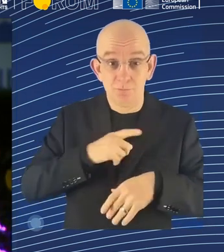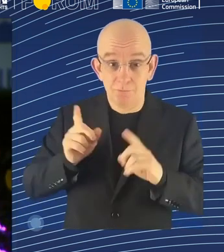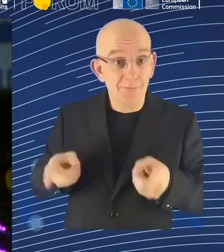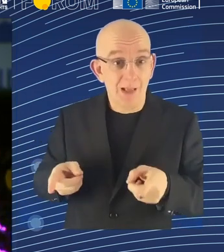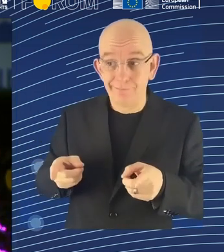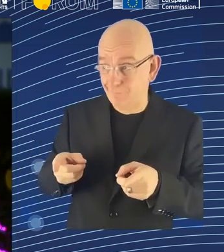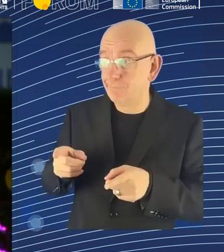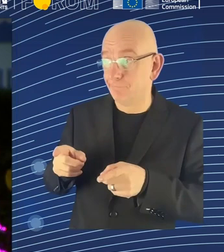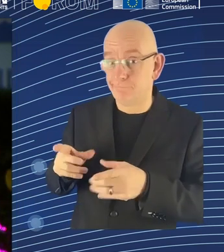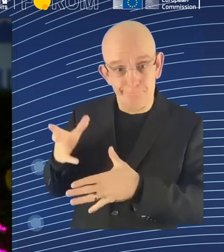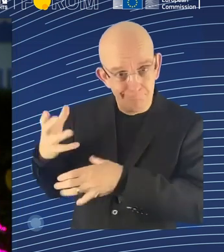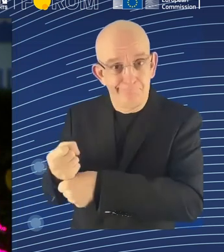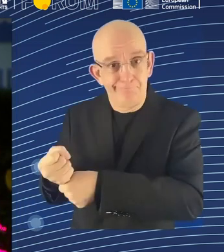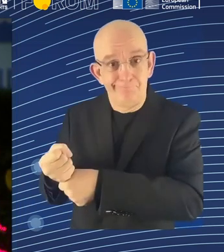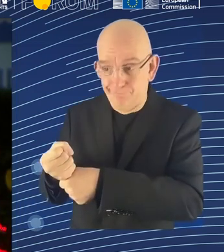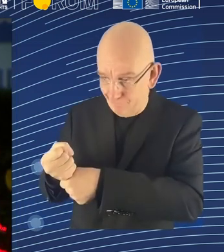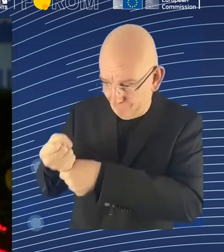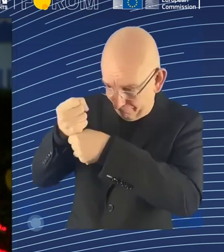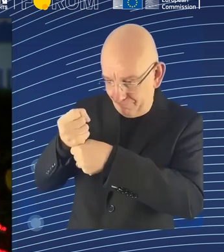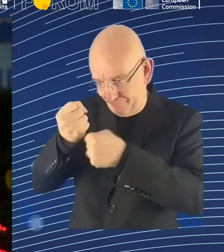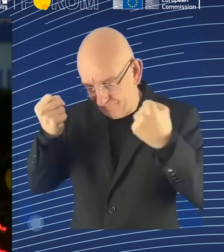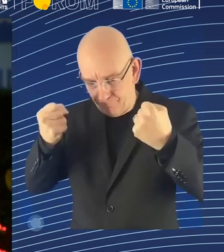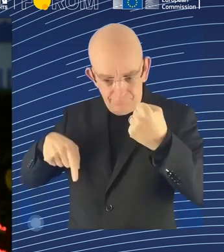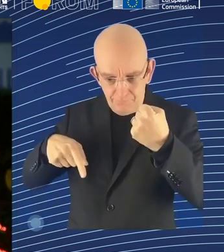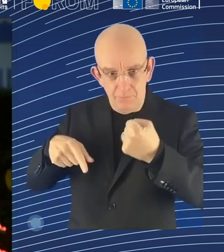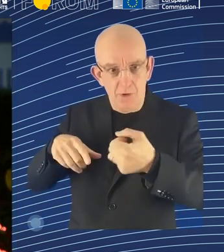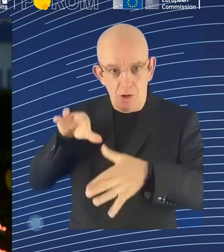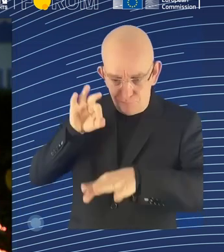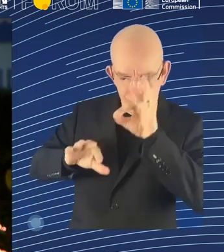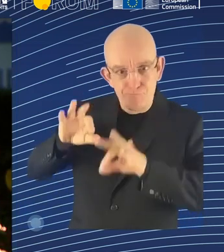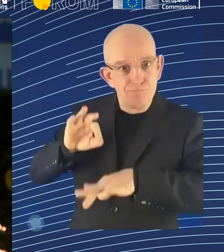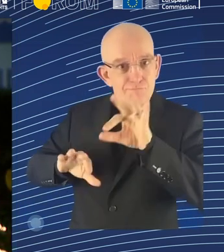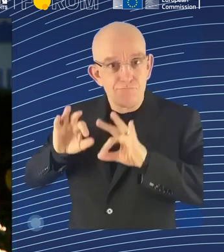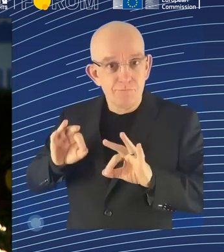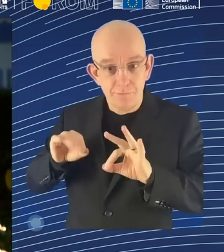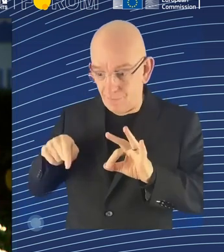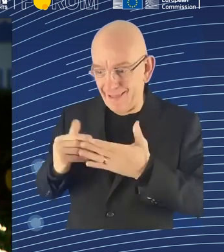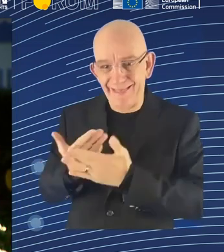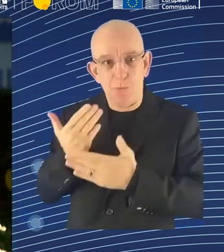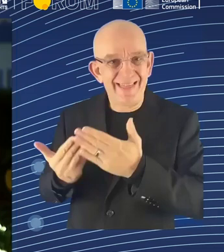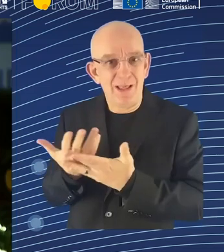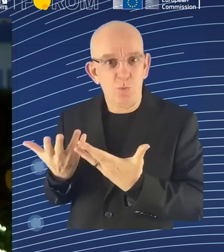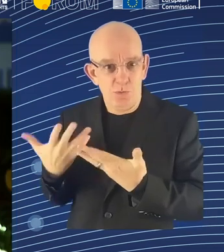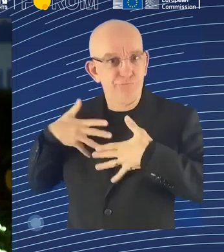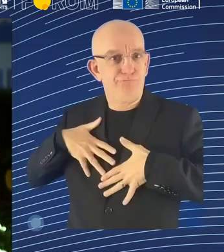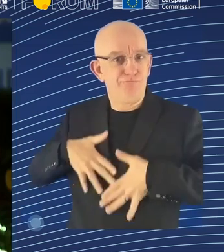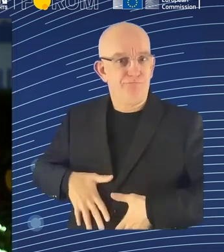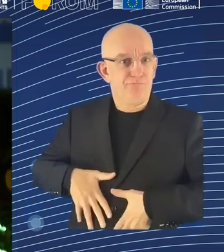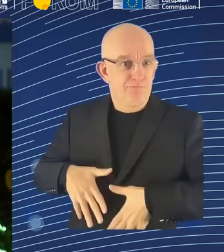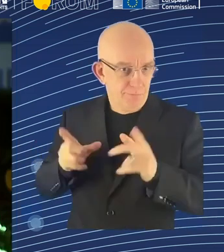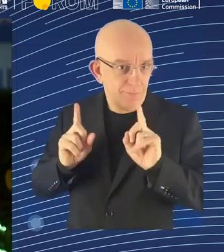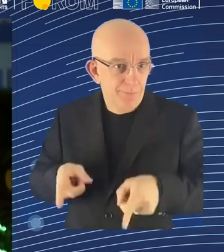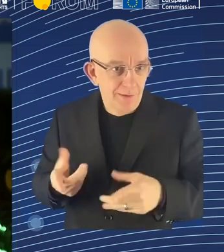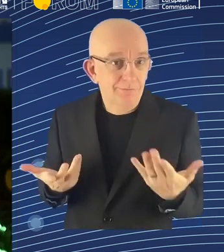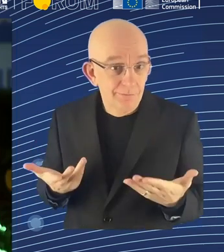us. Obviously, now that we have industrial data, we are entering another world. And this is the world we wanted to